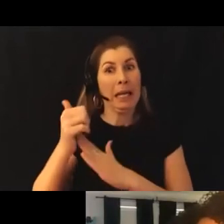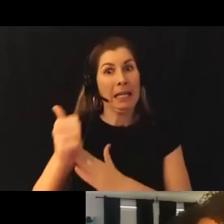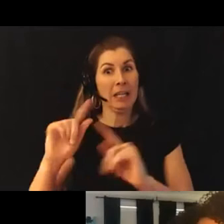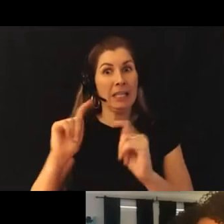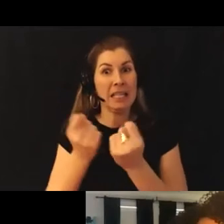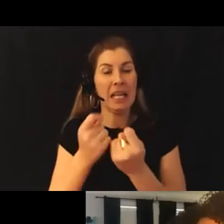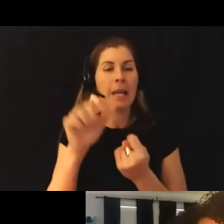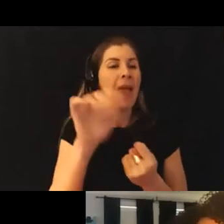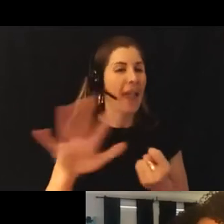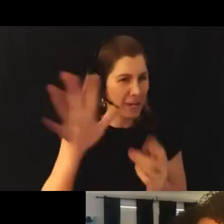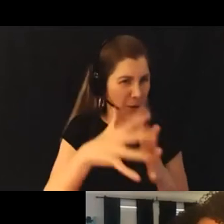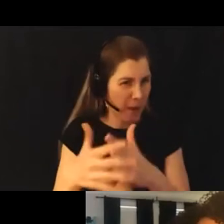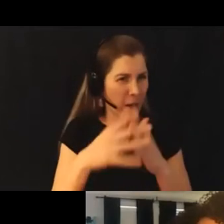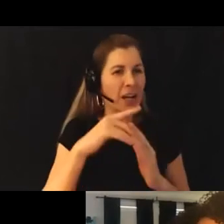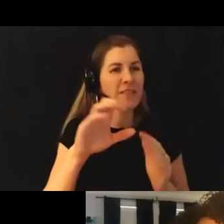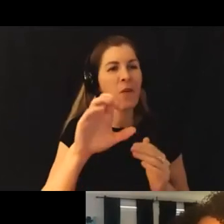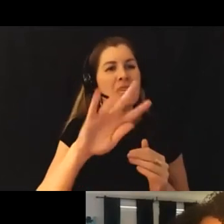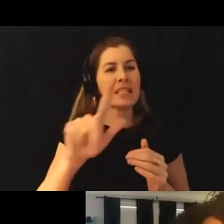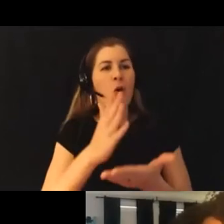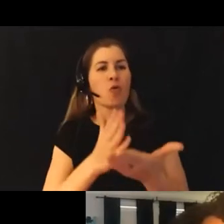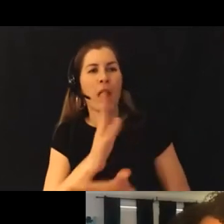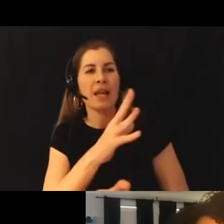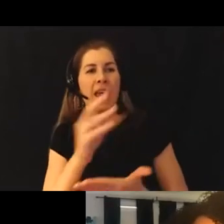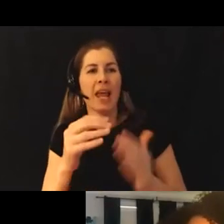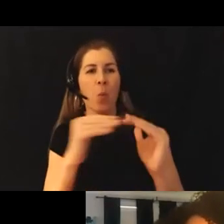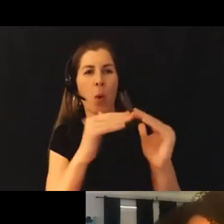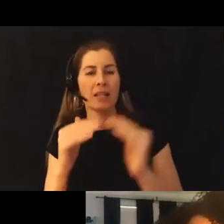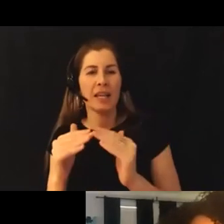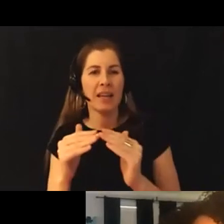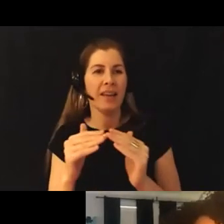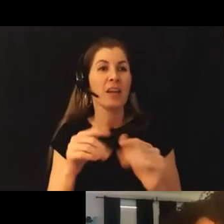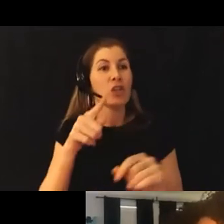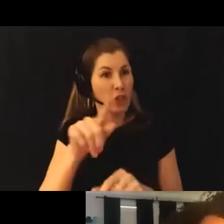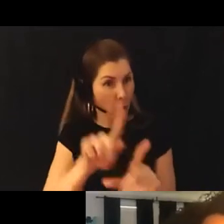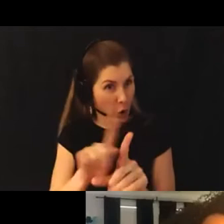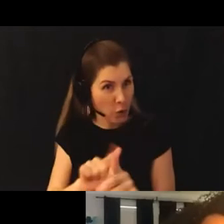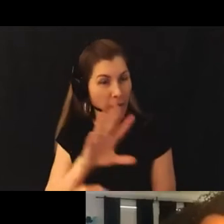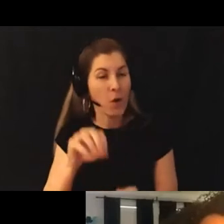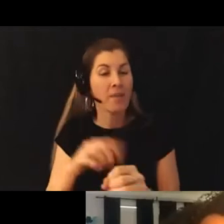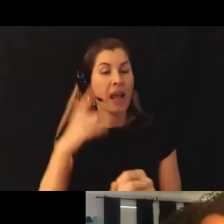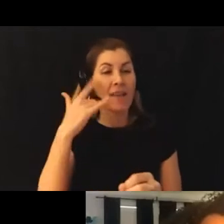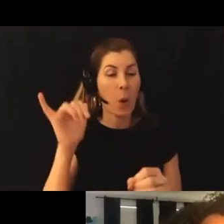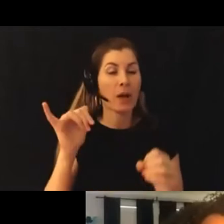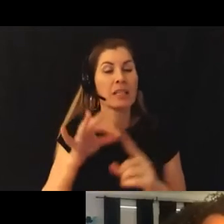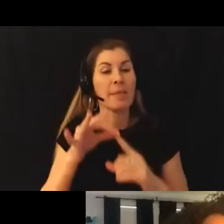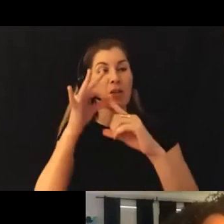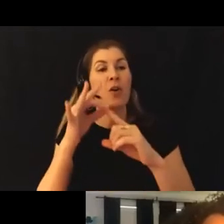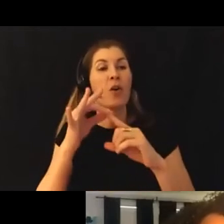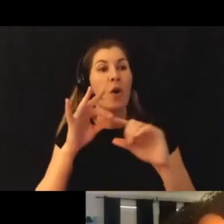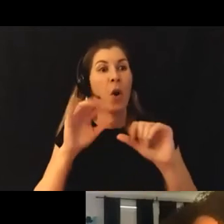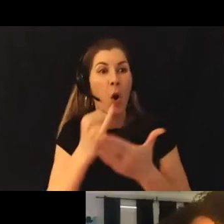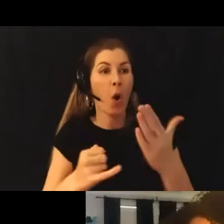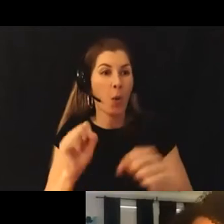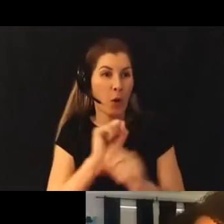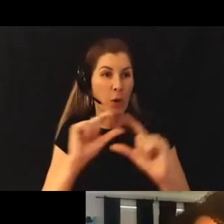Asian Americans for Civil Rights and Equality, on California's Special Education and Arts Working Group, and the Public